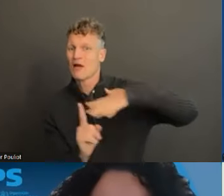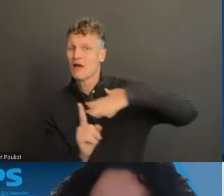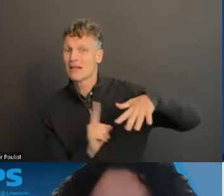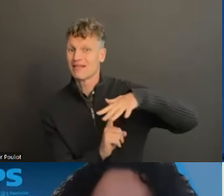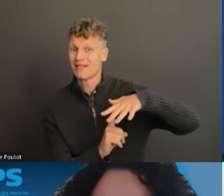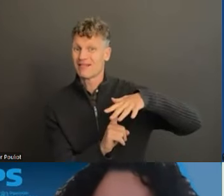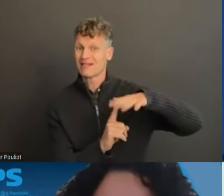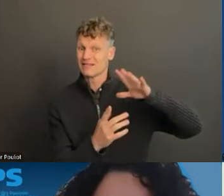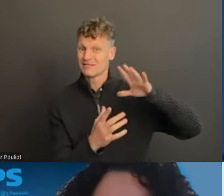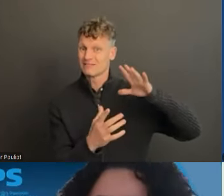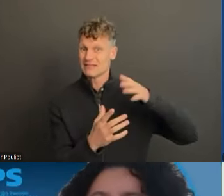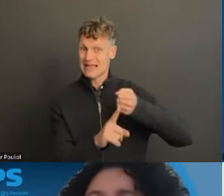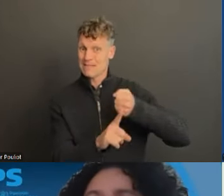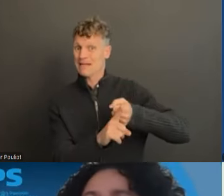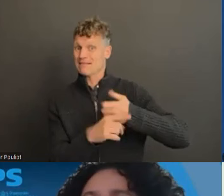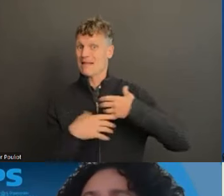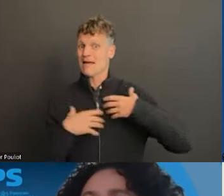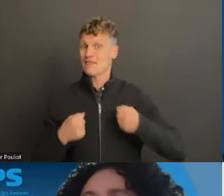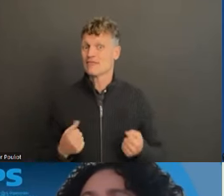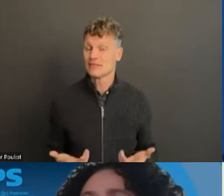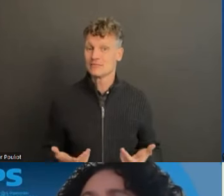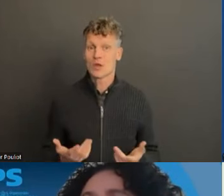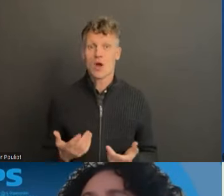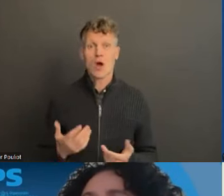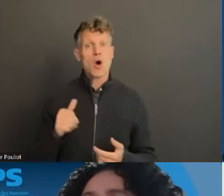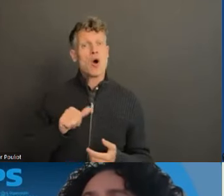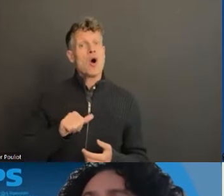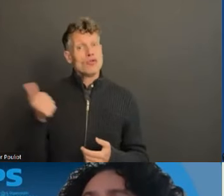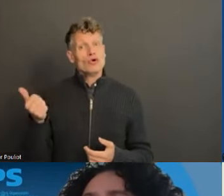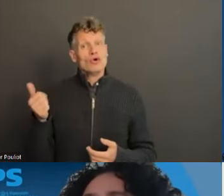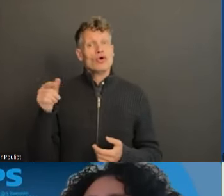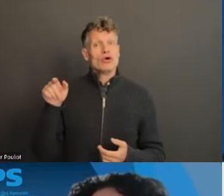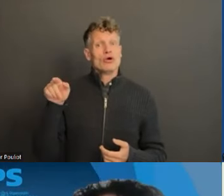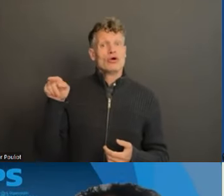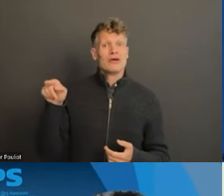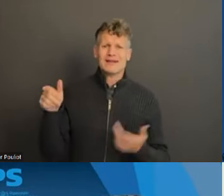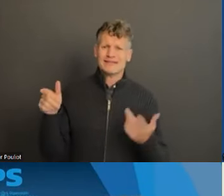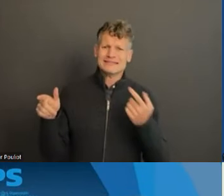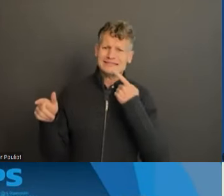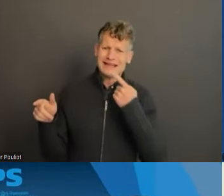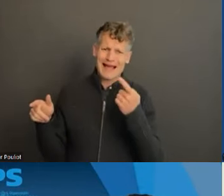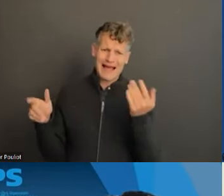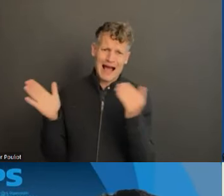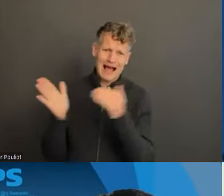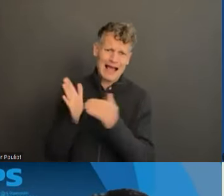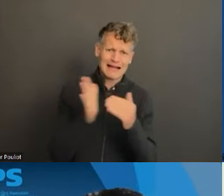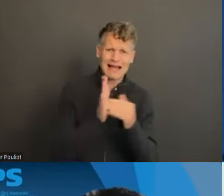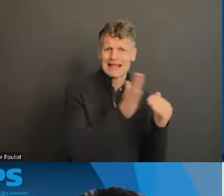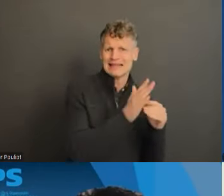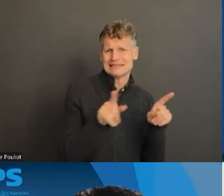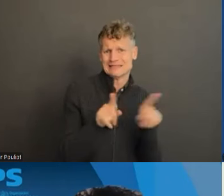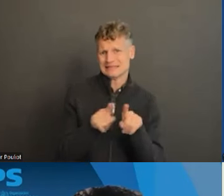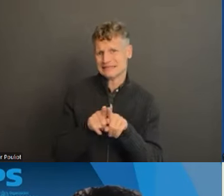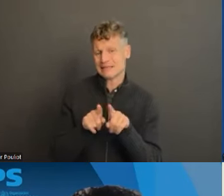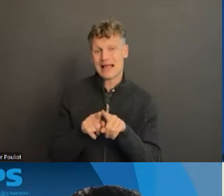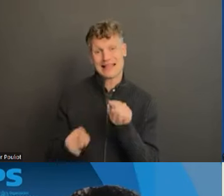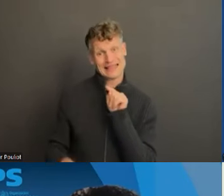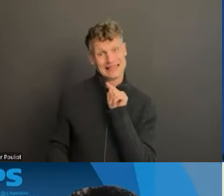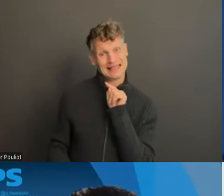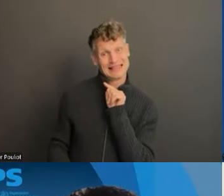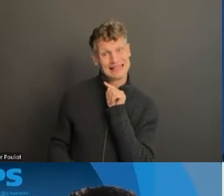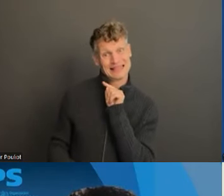that, and it has been mentioned several times in this webinar, is that these interventions are not happening at